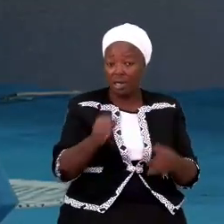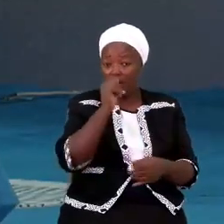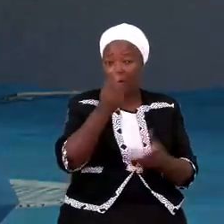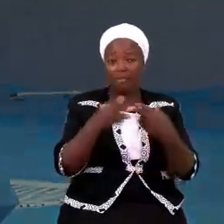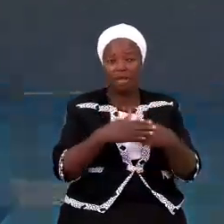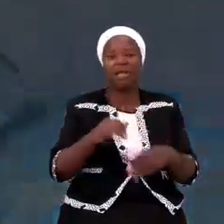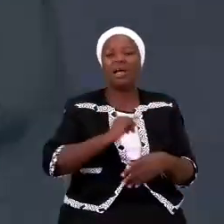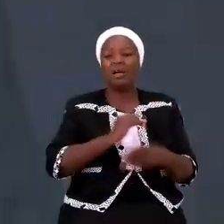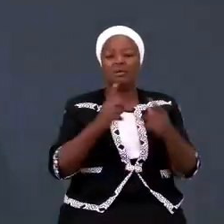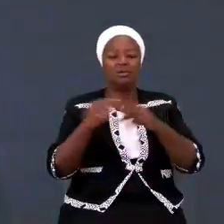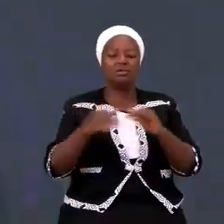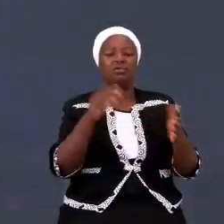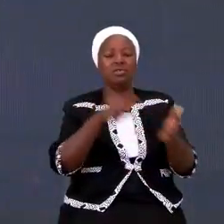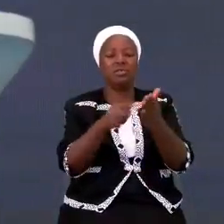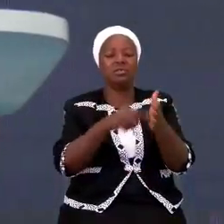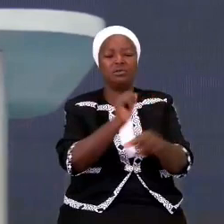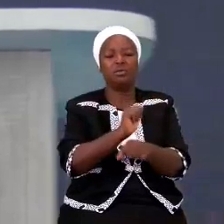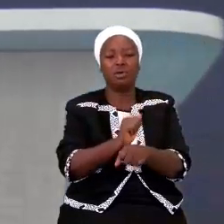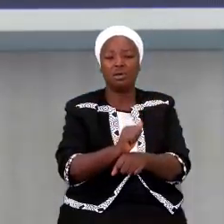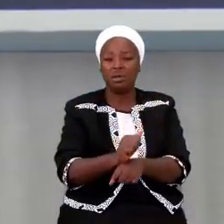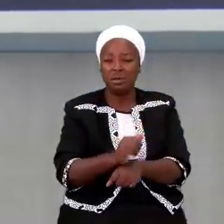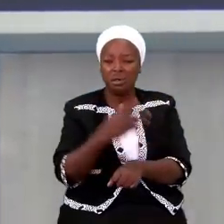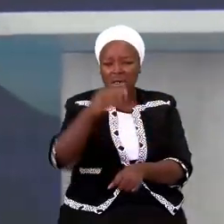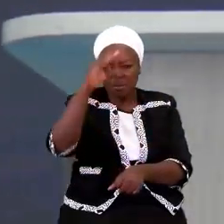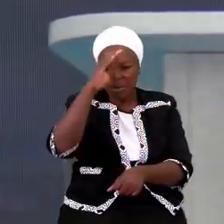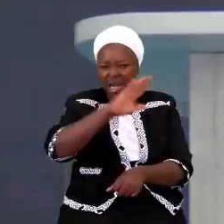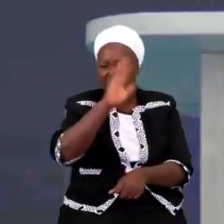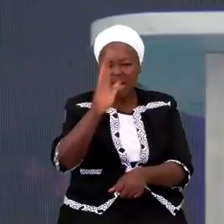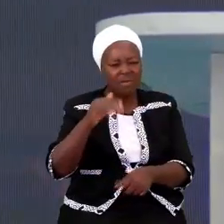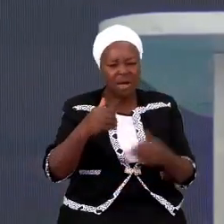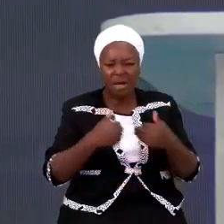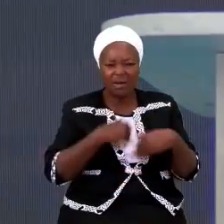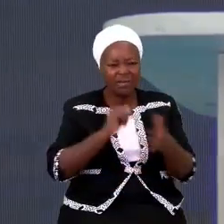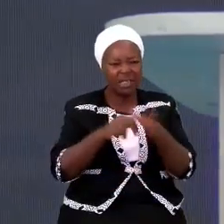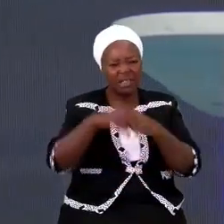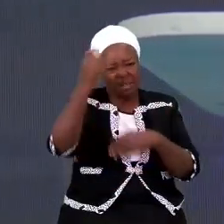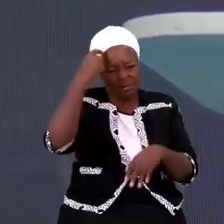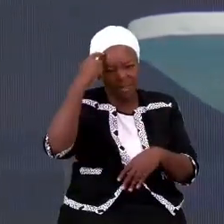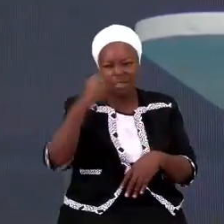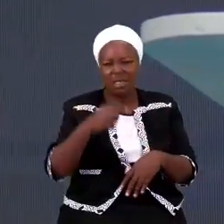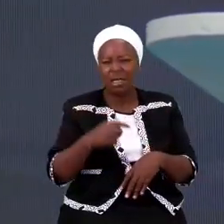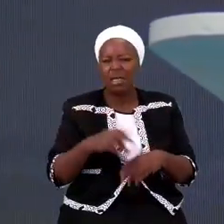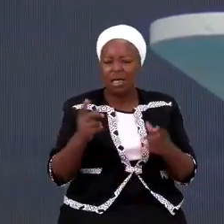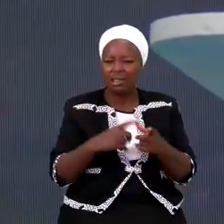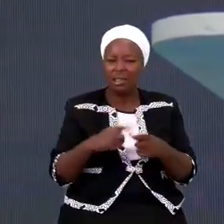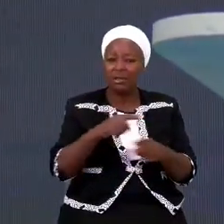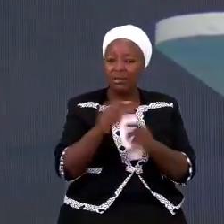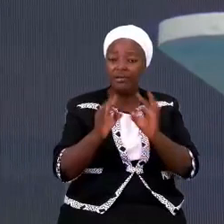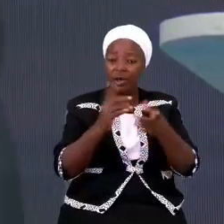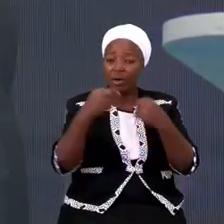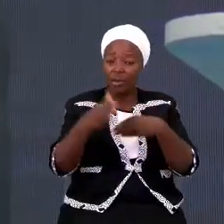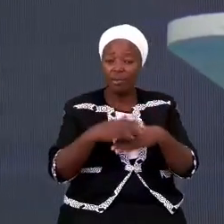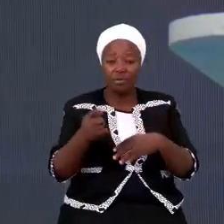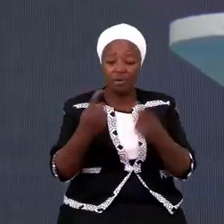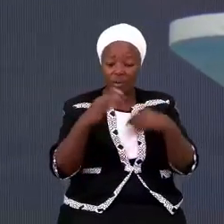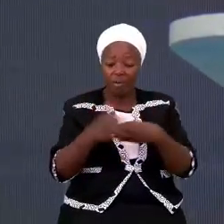come back in humility. You're not saying, make me a pastor now. Because, you know, in all those other places, they are ready